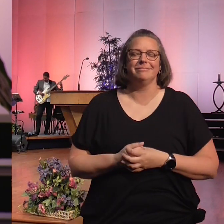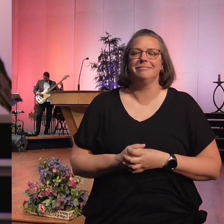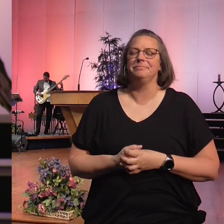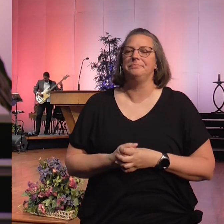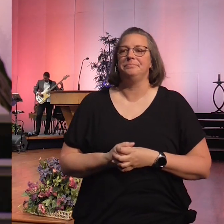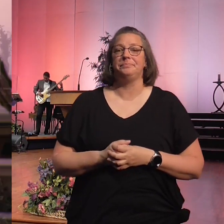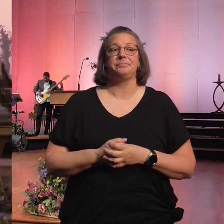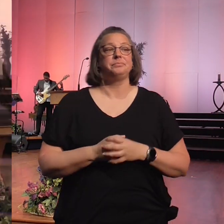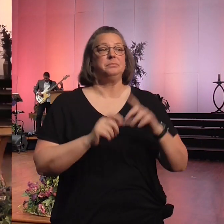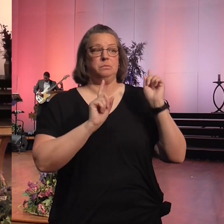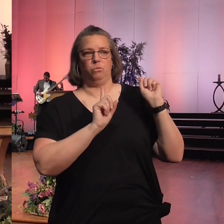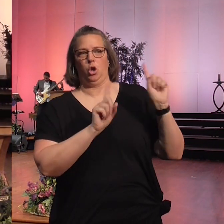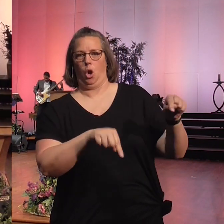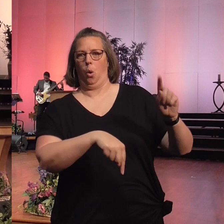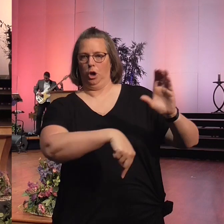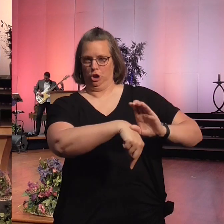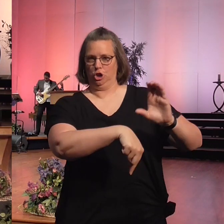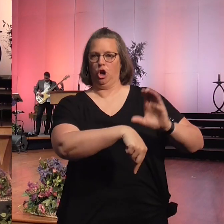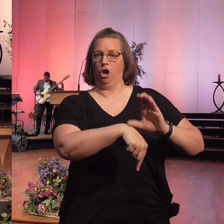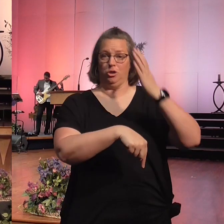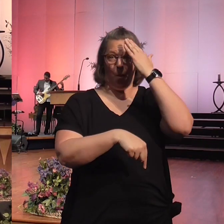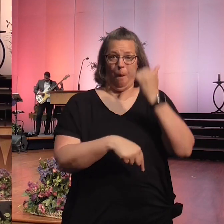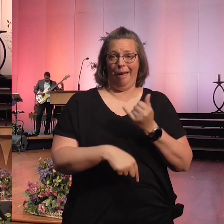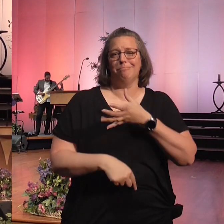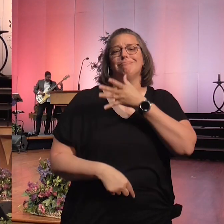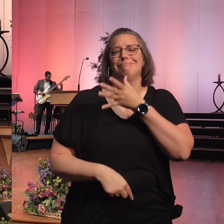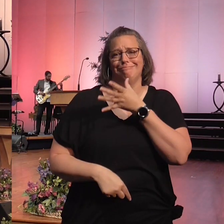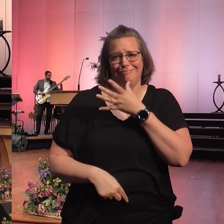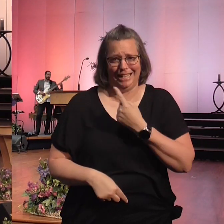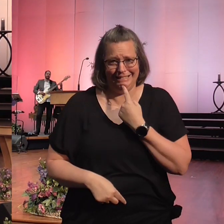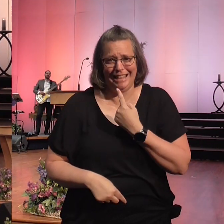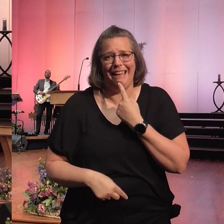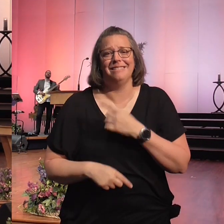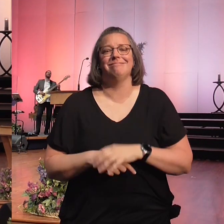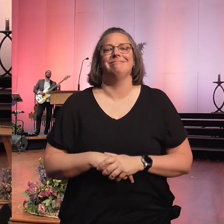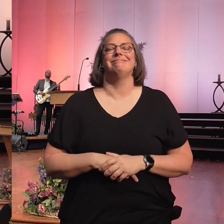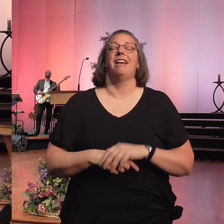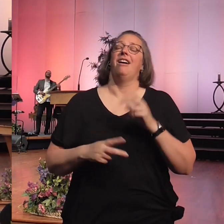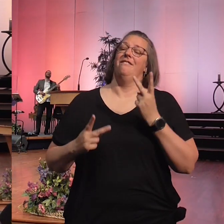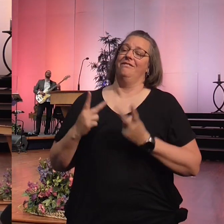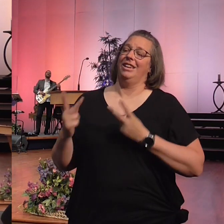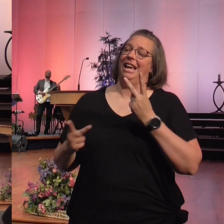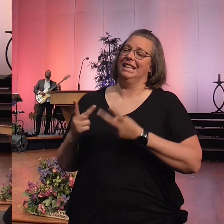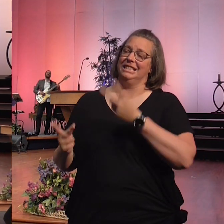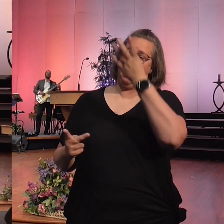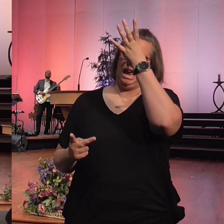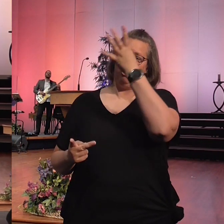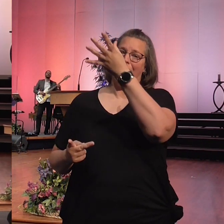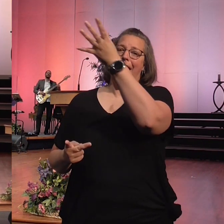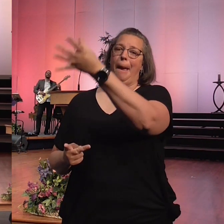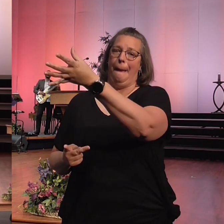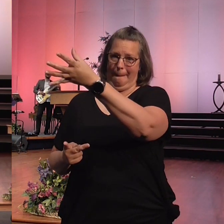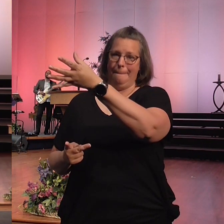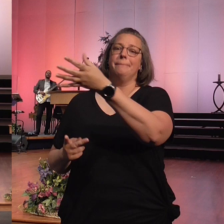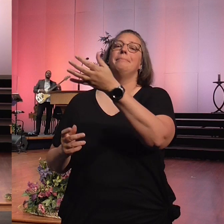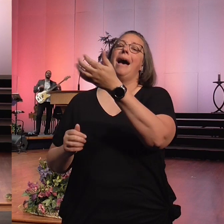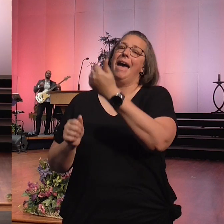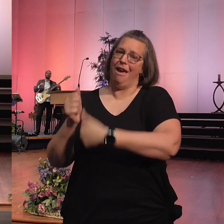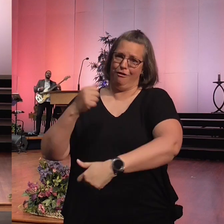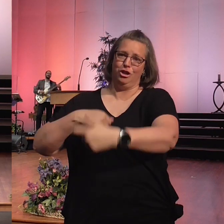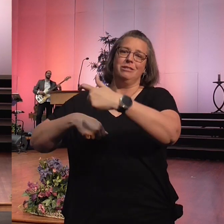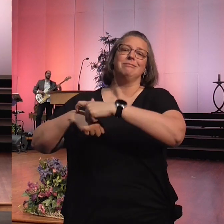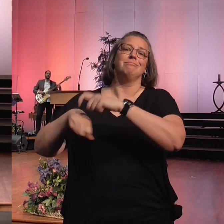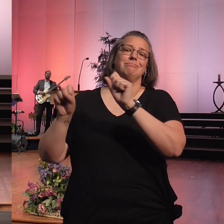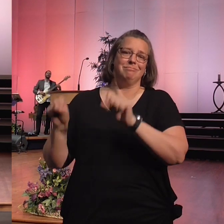Go to church 'cause your mama says to. Visit grandpa every chance that you